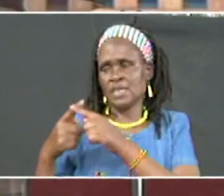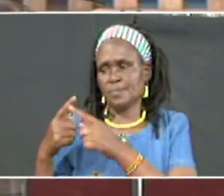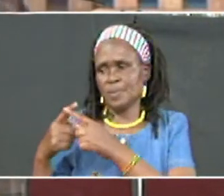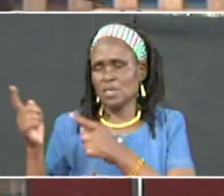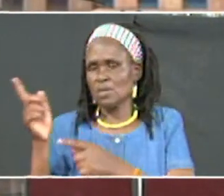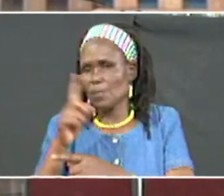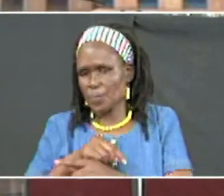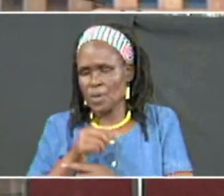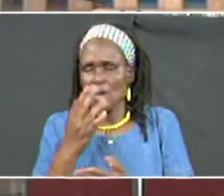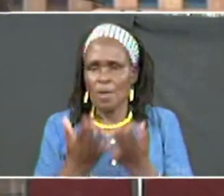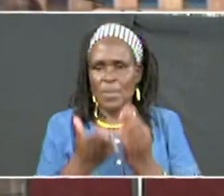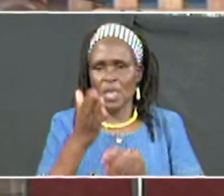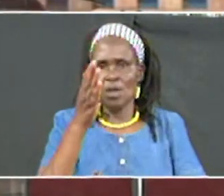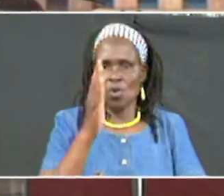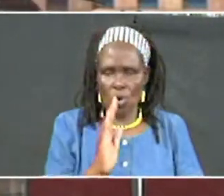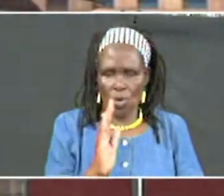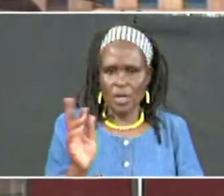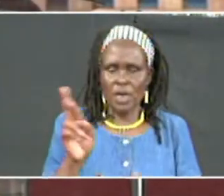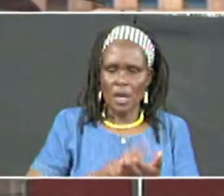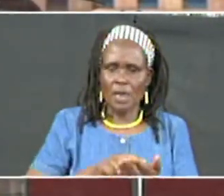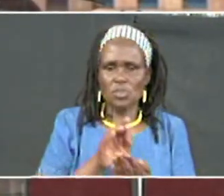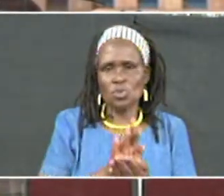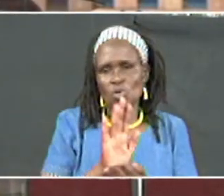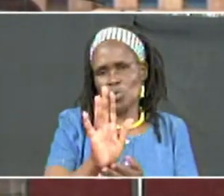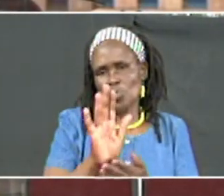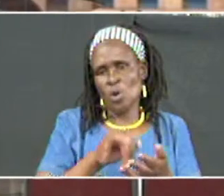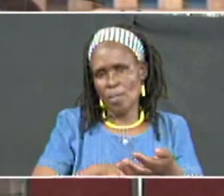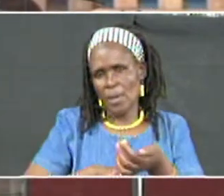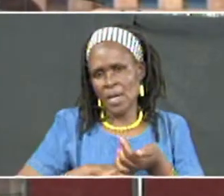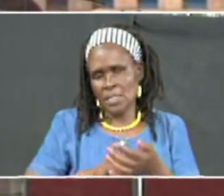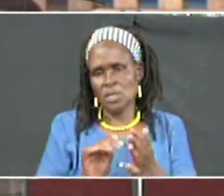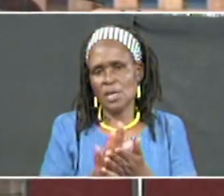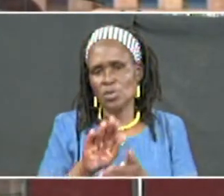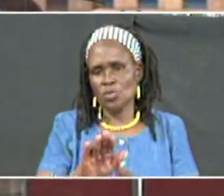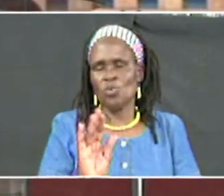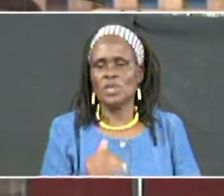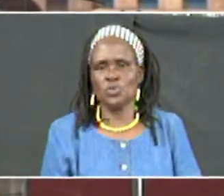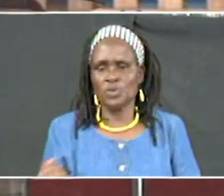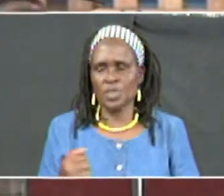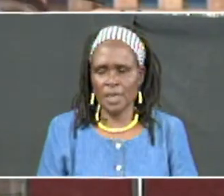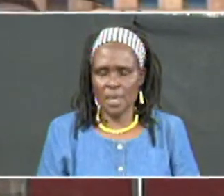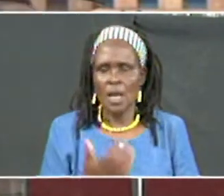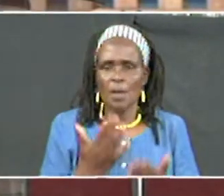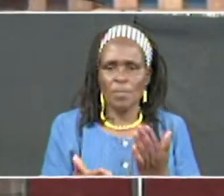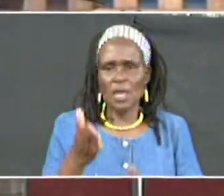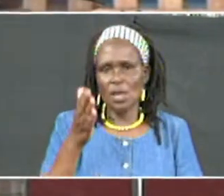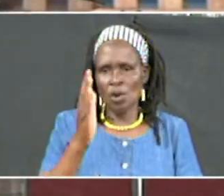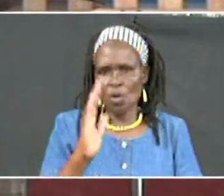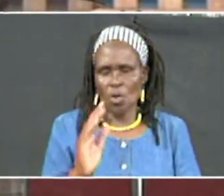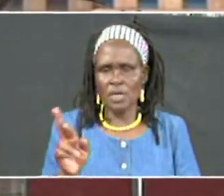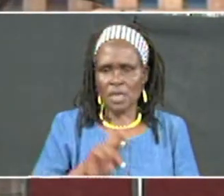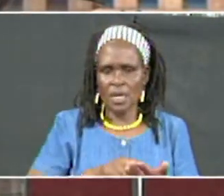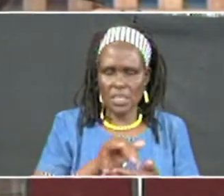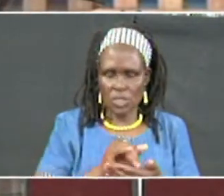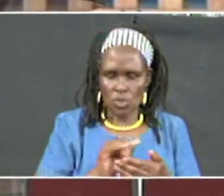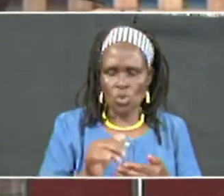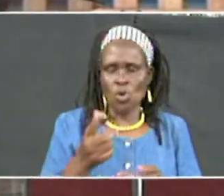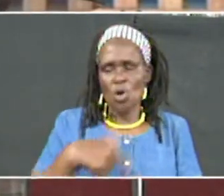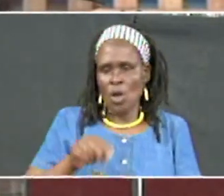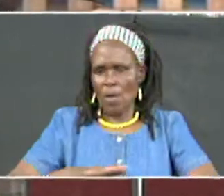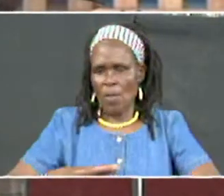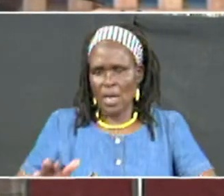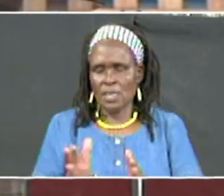God restore your marriage and your children. May God restore our land and